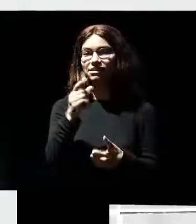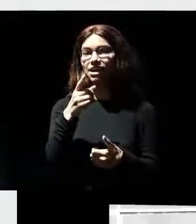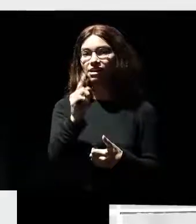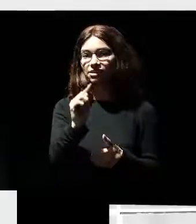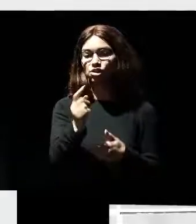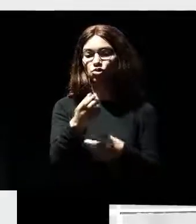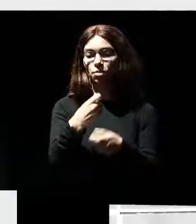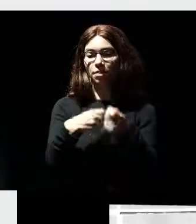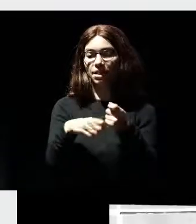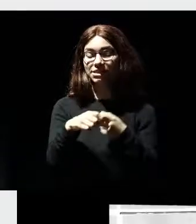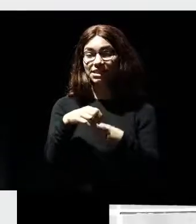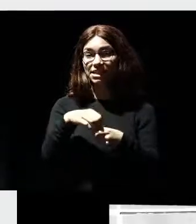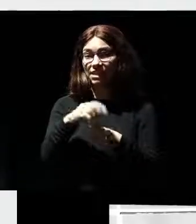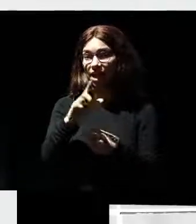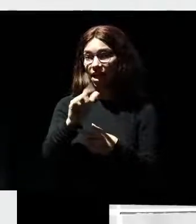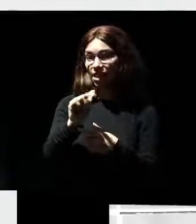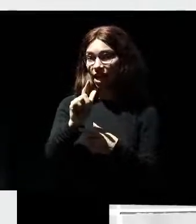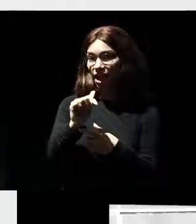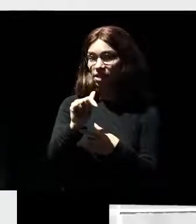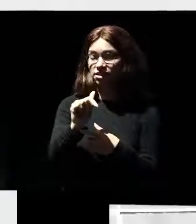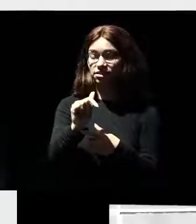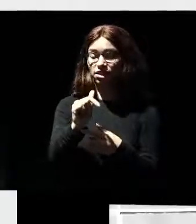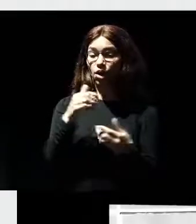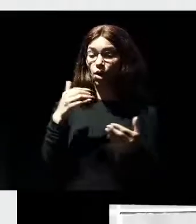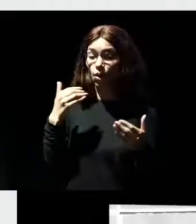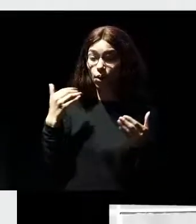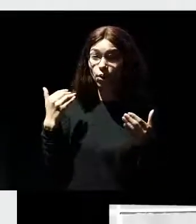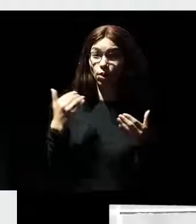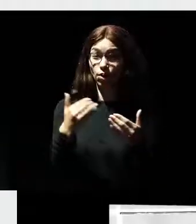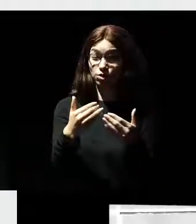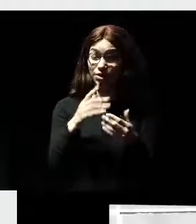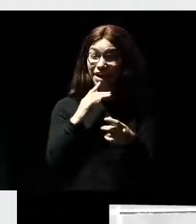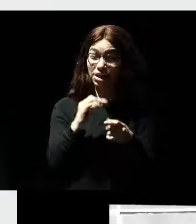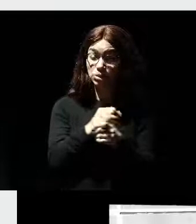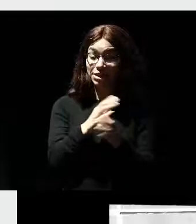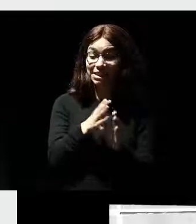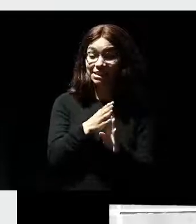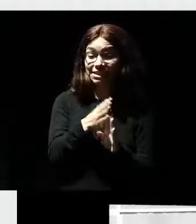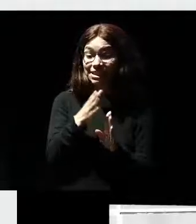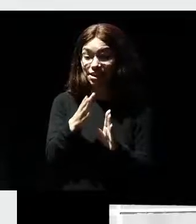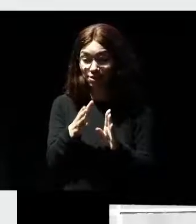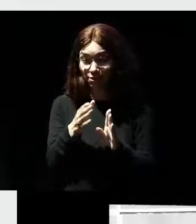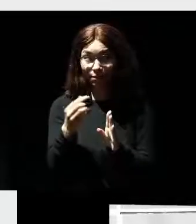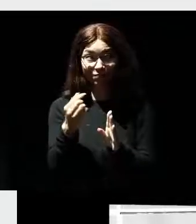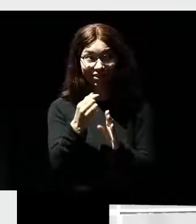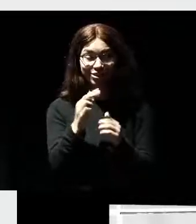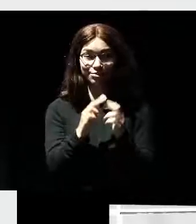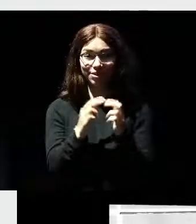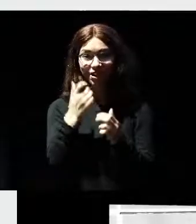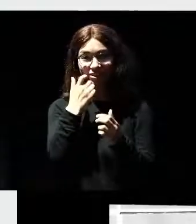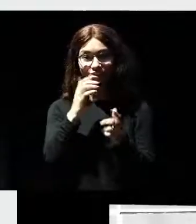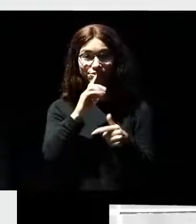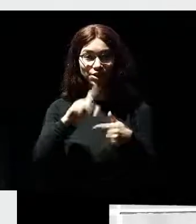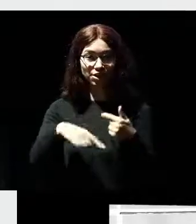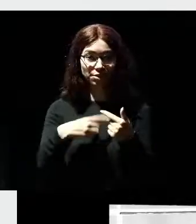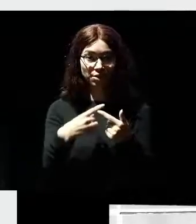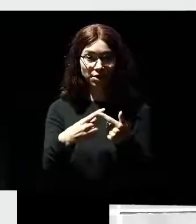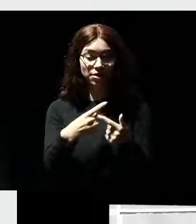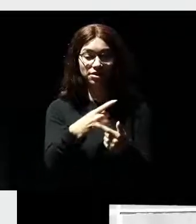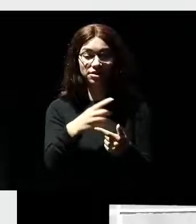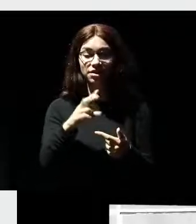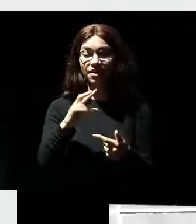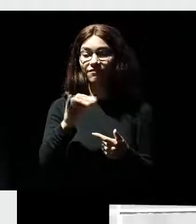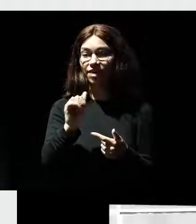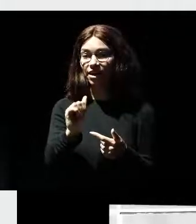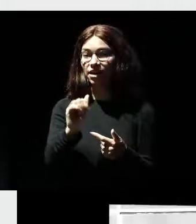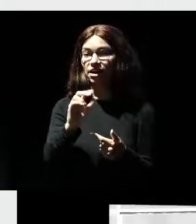in Los Angeles, very near, in fact, next to One Santa Fe, the building I just talked about. The viaduct